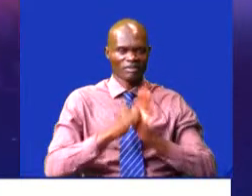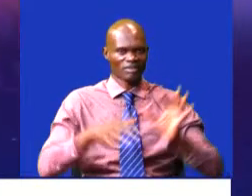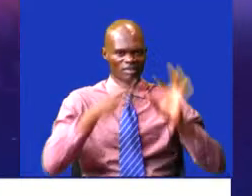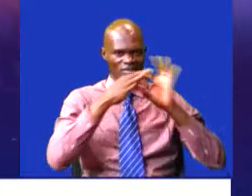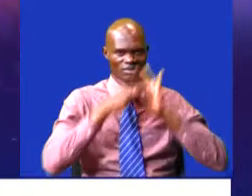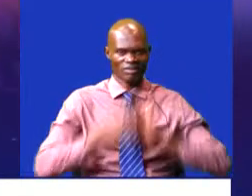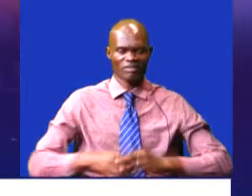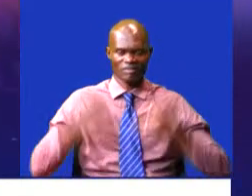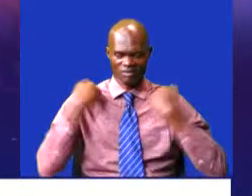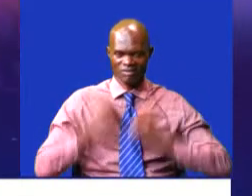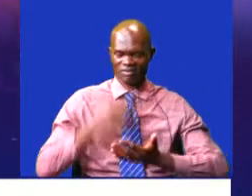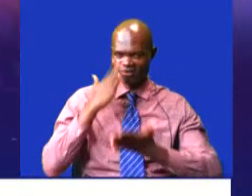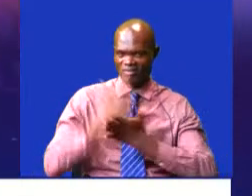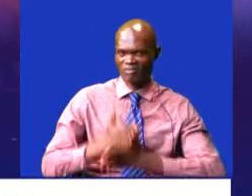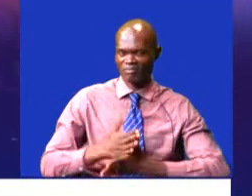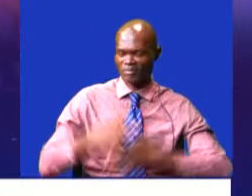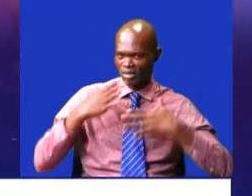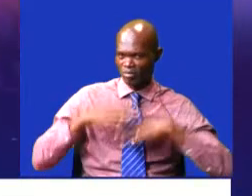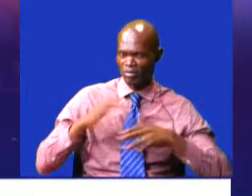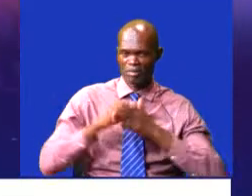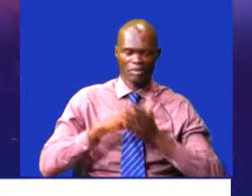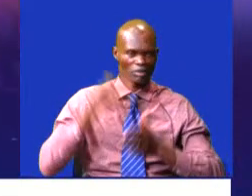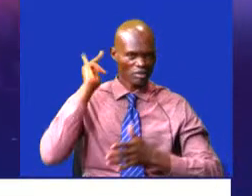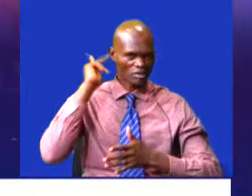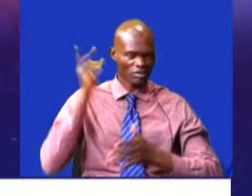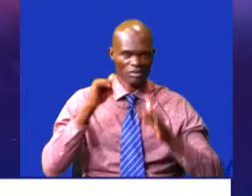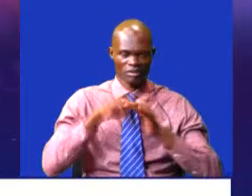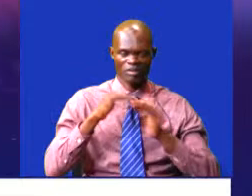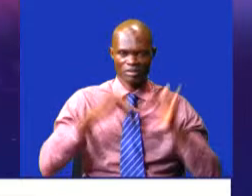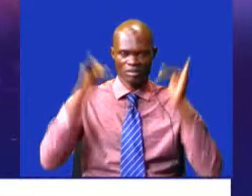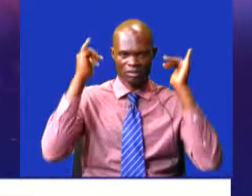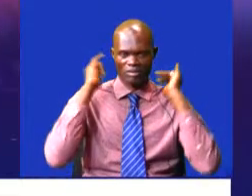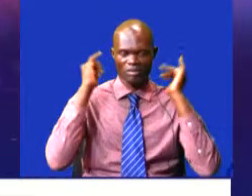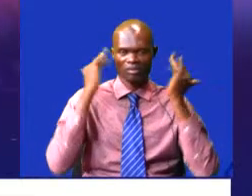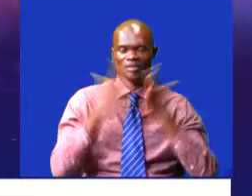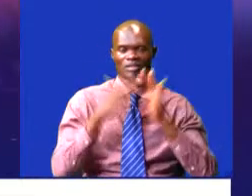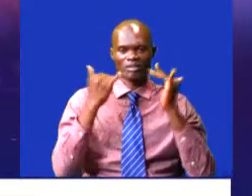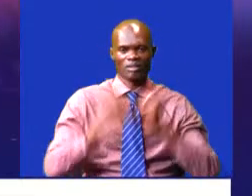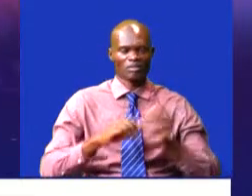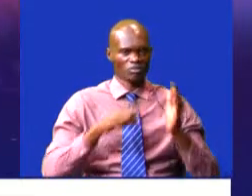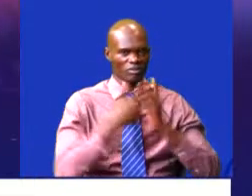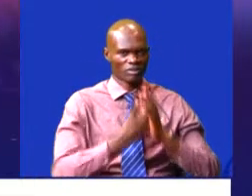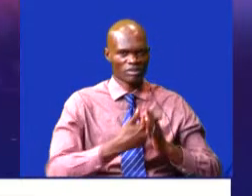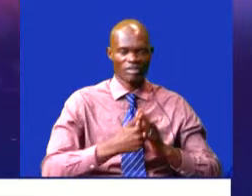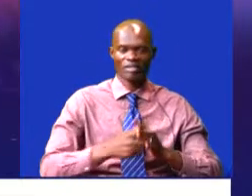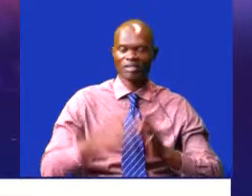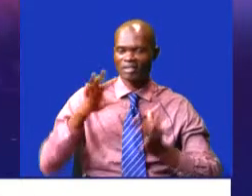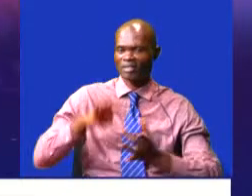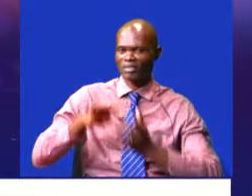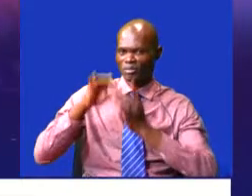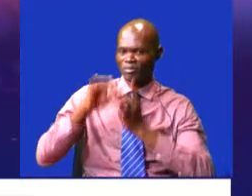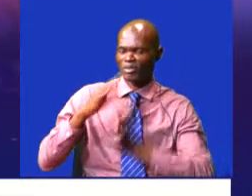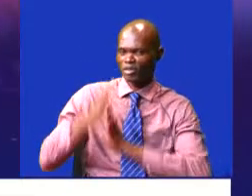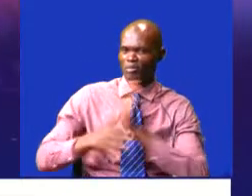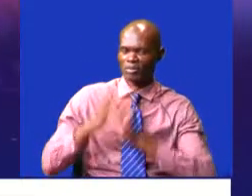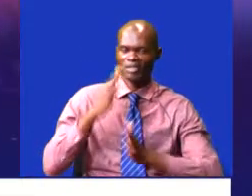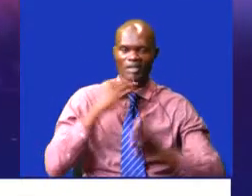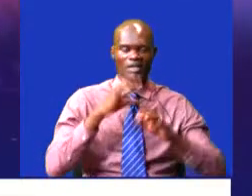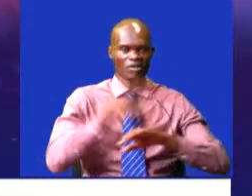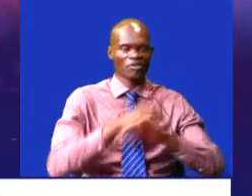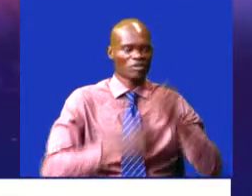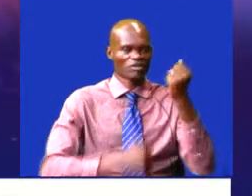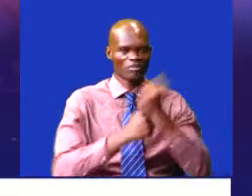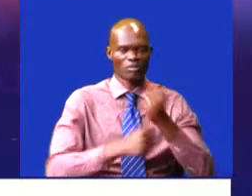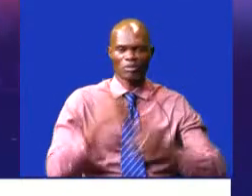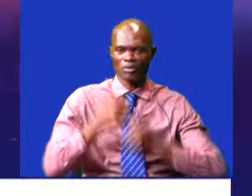roge makedo neratiro magogande counties makisi kache maneno manyamira kuro chako chenro makende katano yudosire motegno